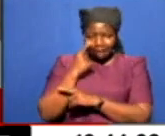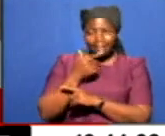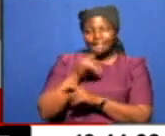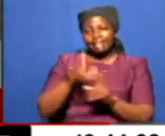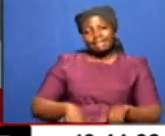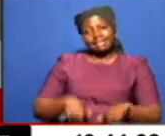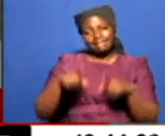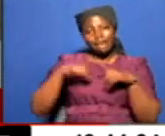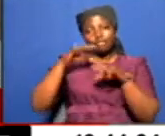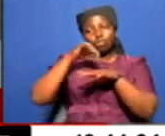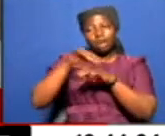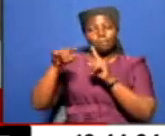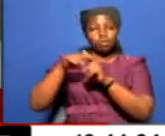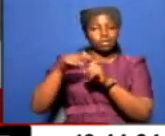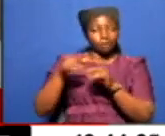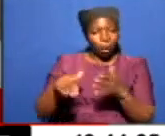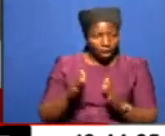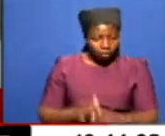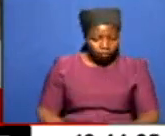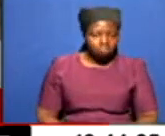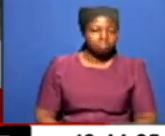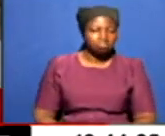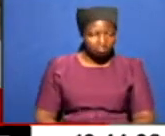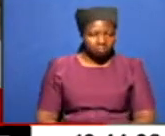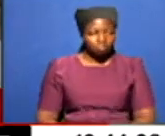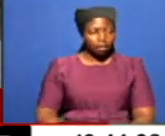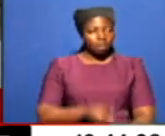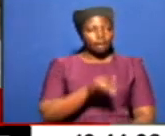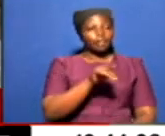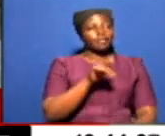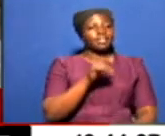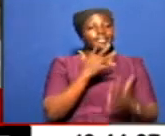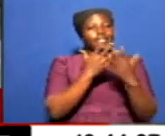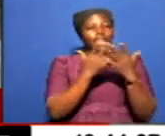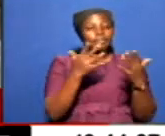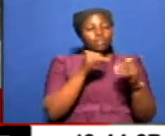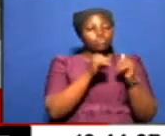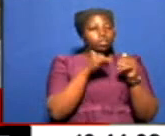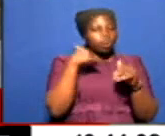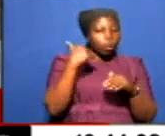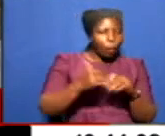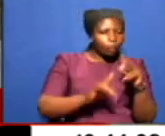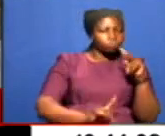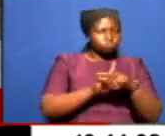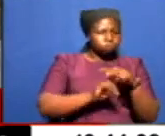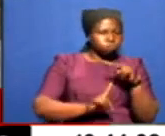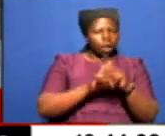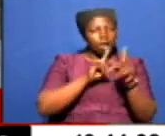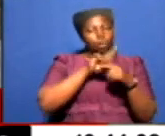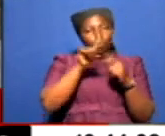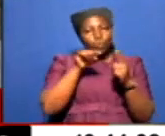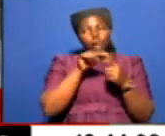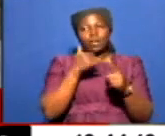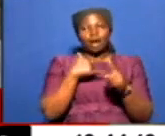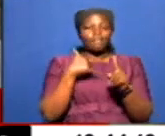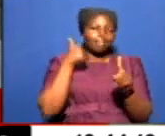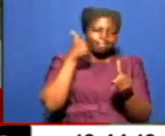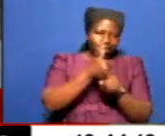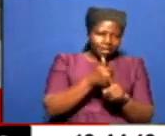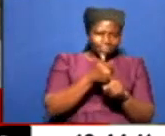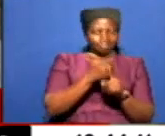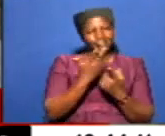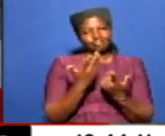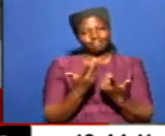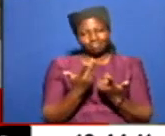Yes. Gentlemen, and this is something that always comes up when we have an attack on patriotism